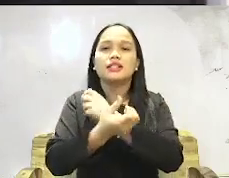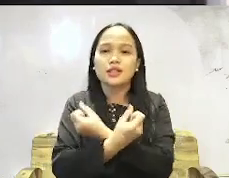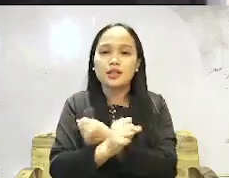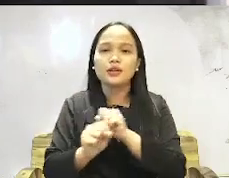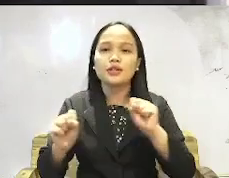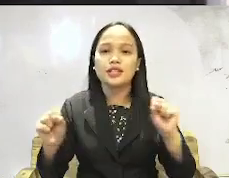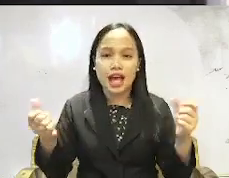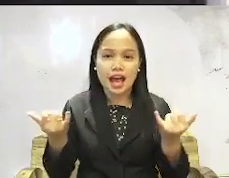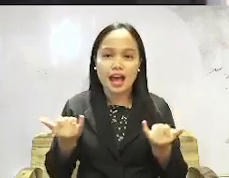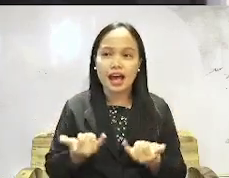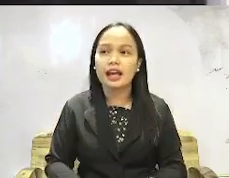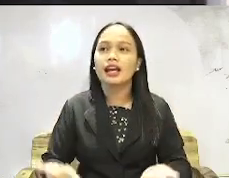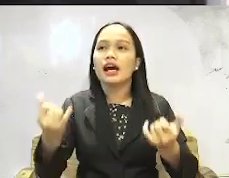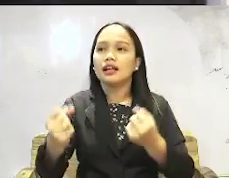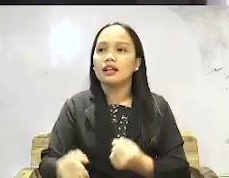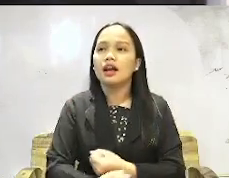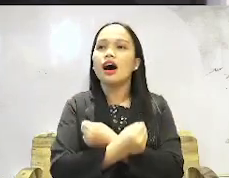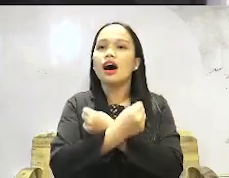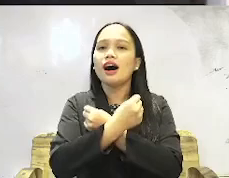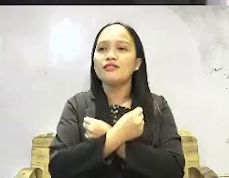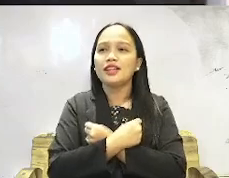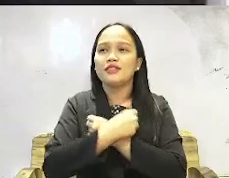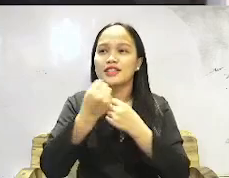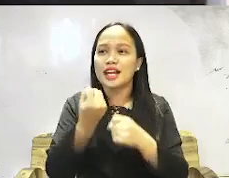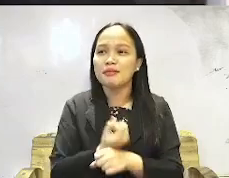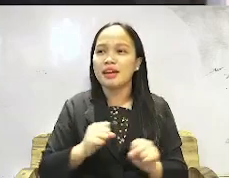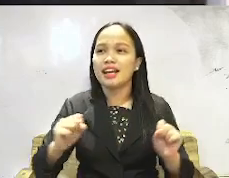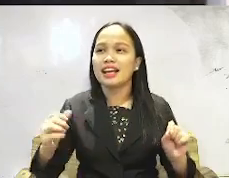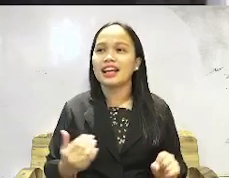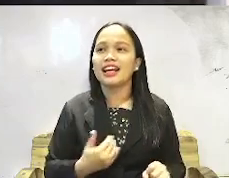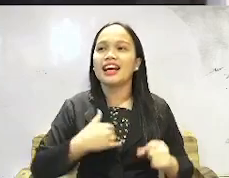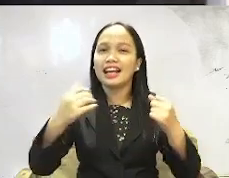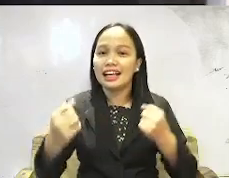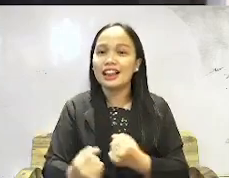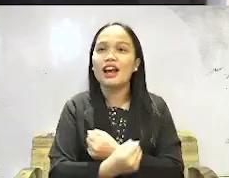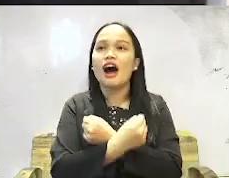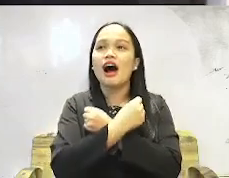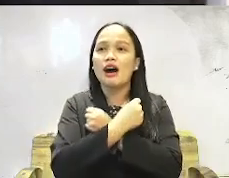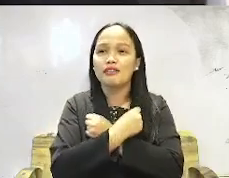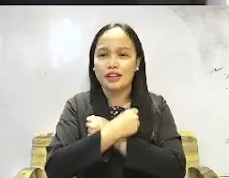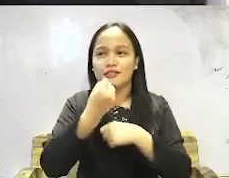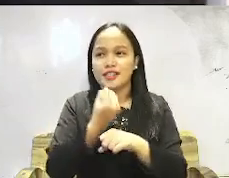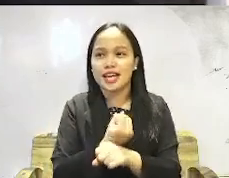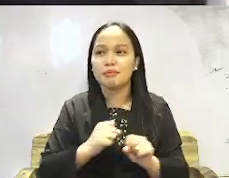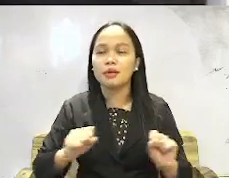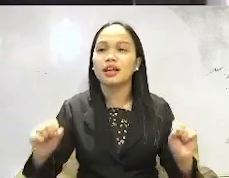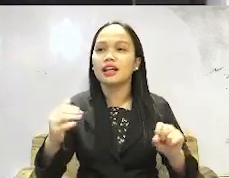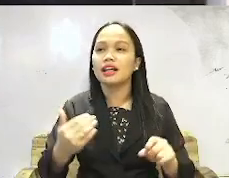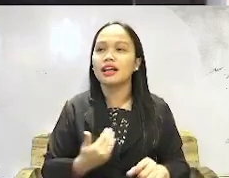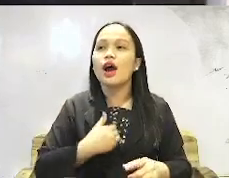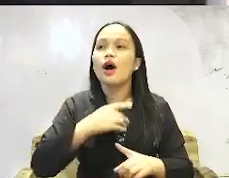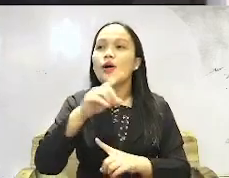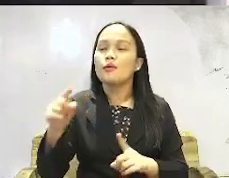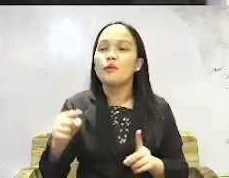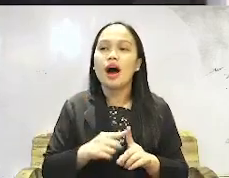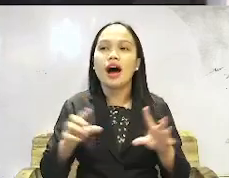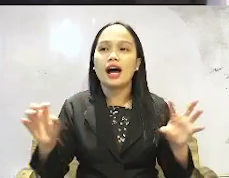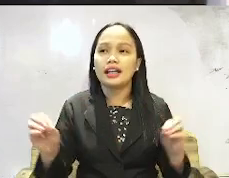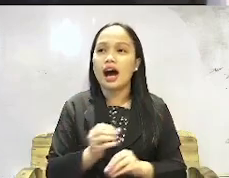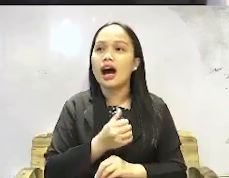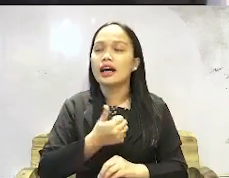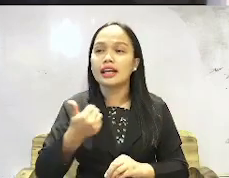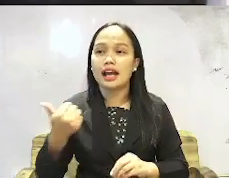saved today. Love lifted me, love lifted me.